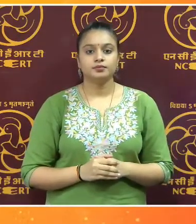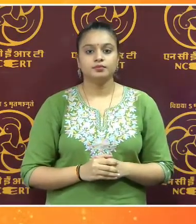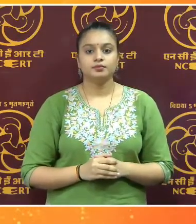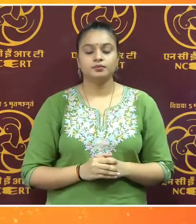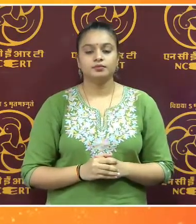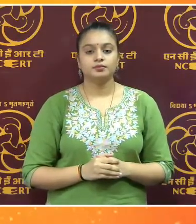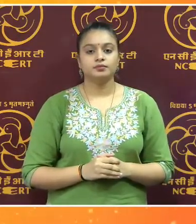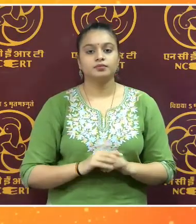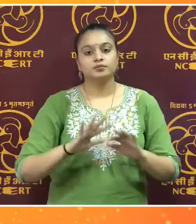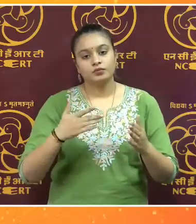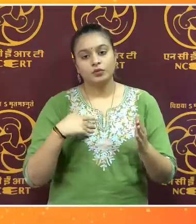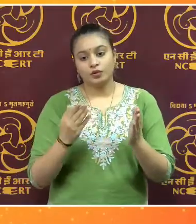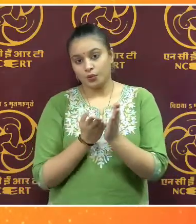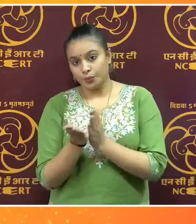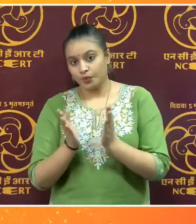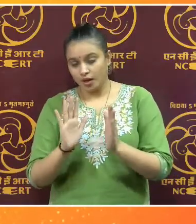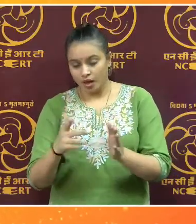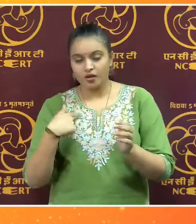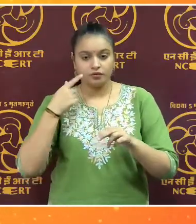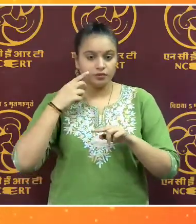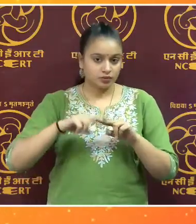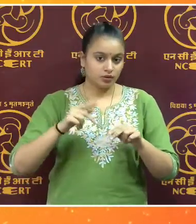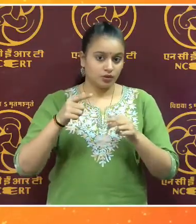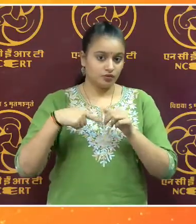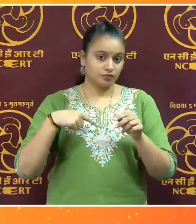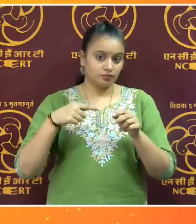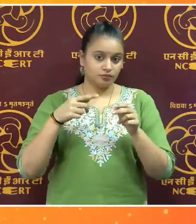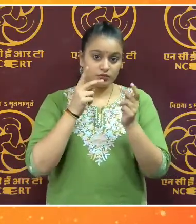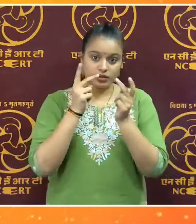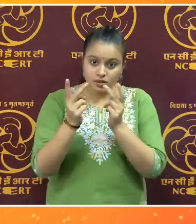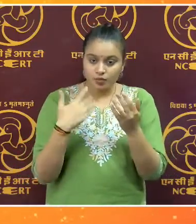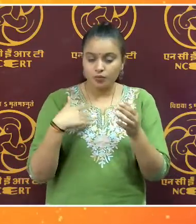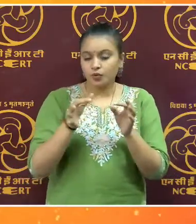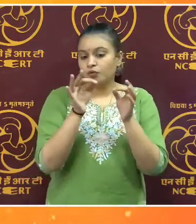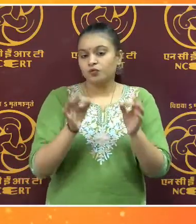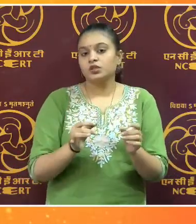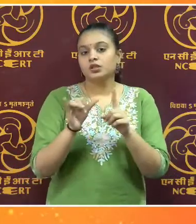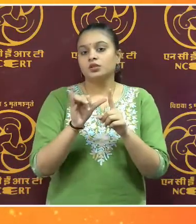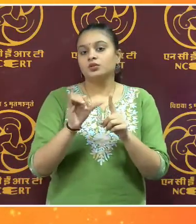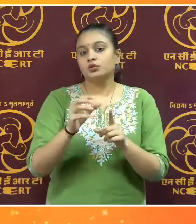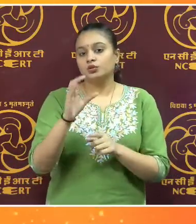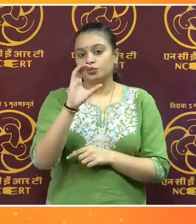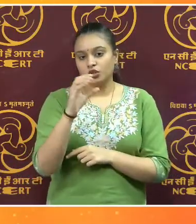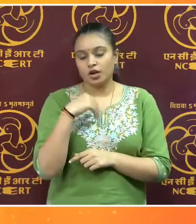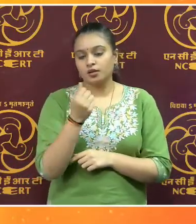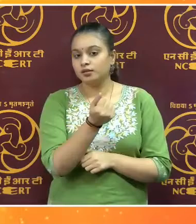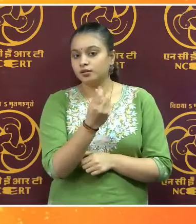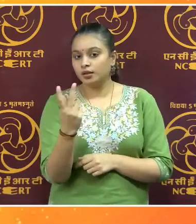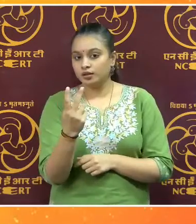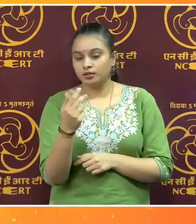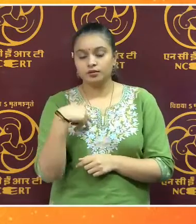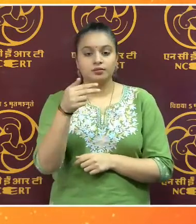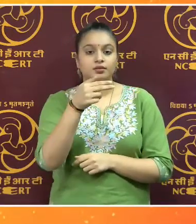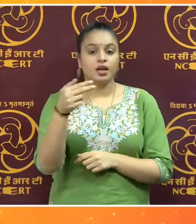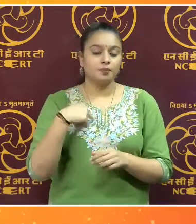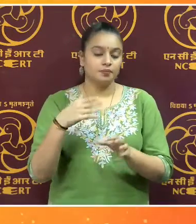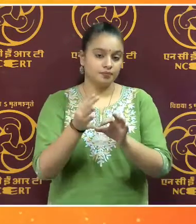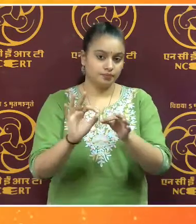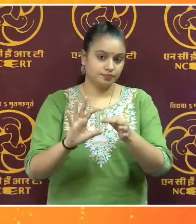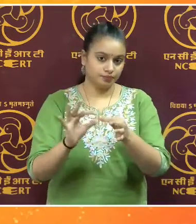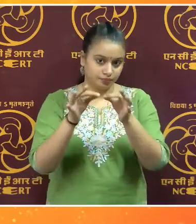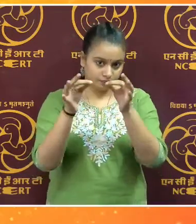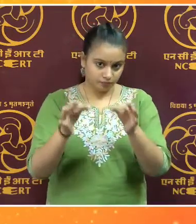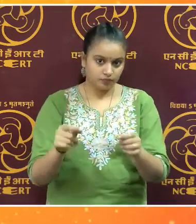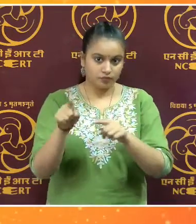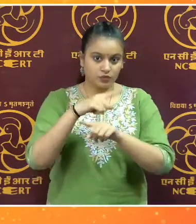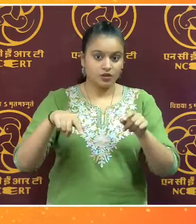dth.class10@ciet.nic.in, and apart from that you can also visit on our official YouTube channel which goes by the name NCERT Official. You